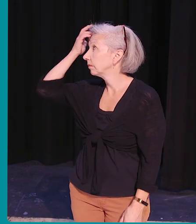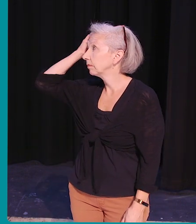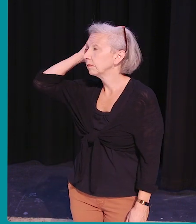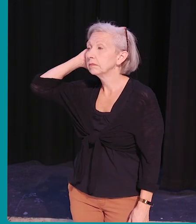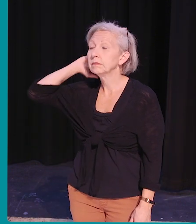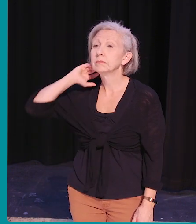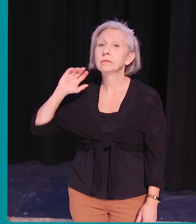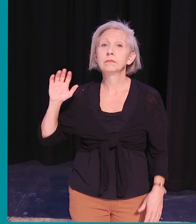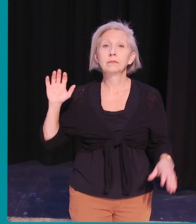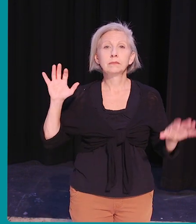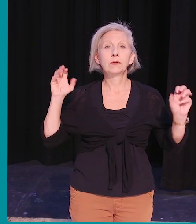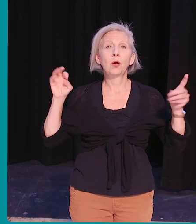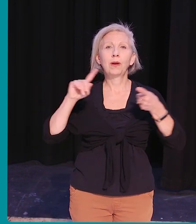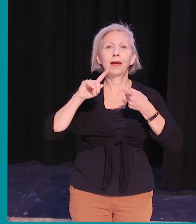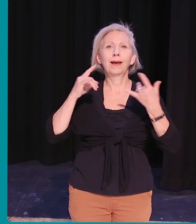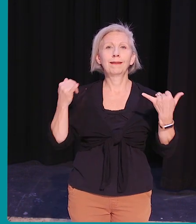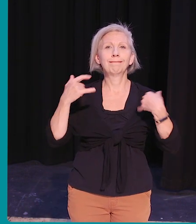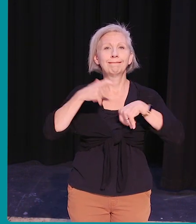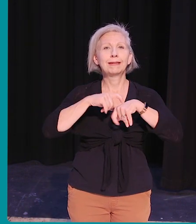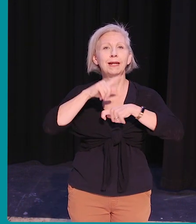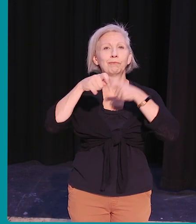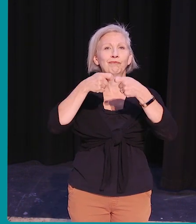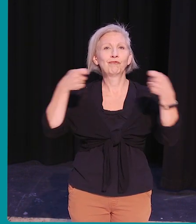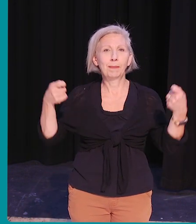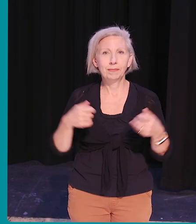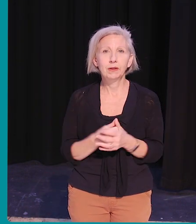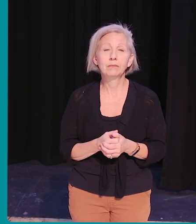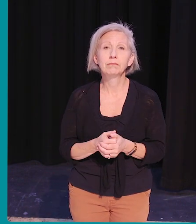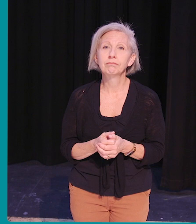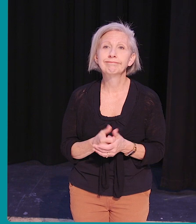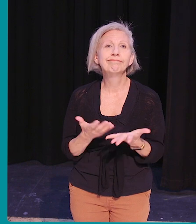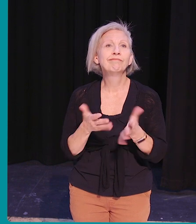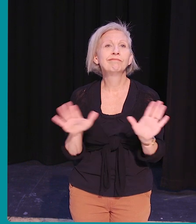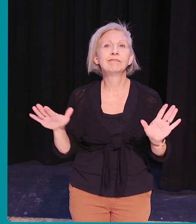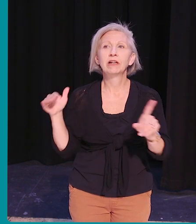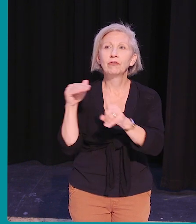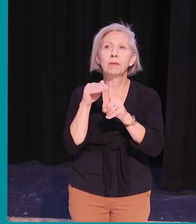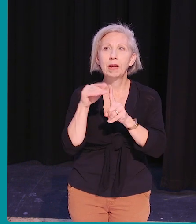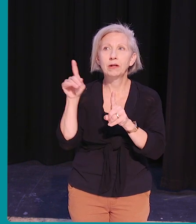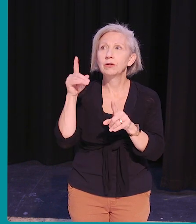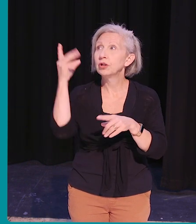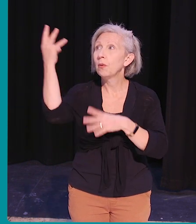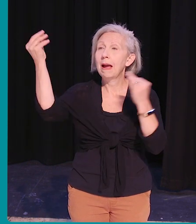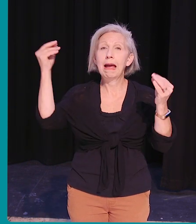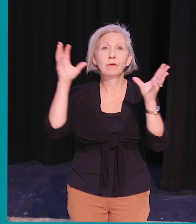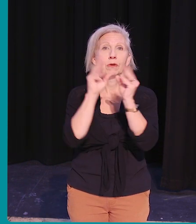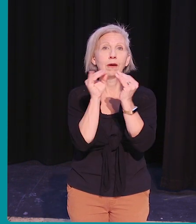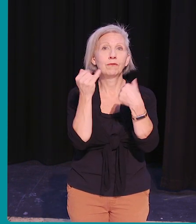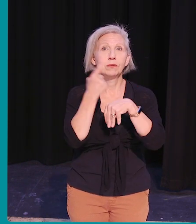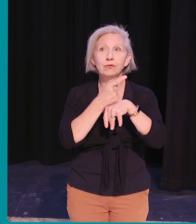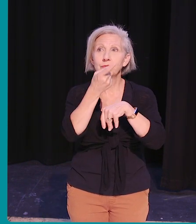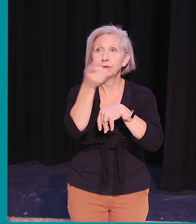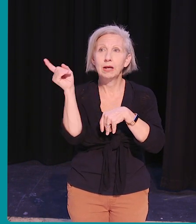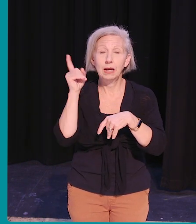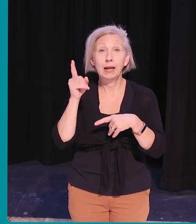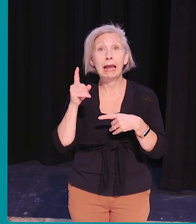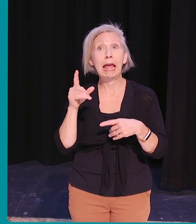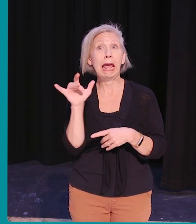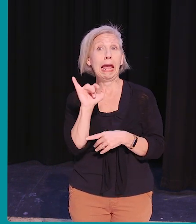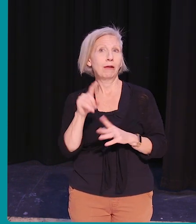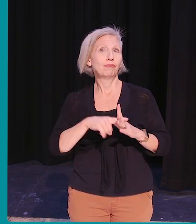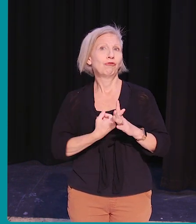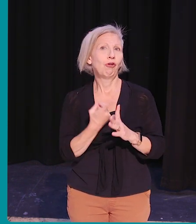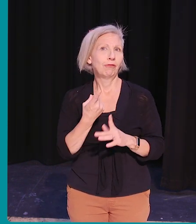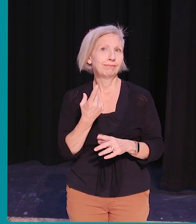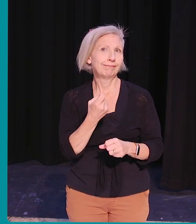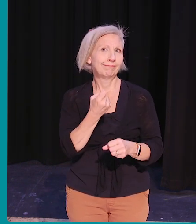Shh. All right, friends, let's wrap it up. So, just some general reminders as we head into our conference today and as we head into our new school year.